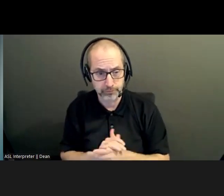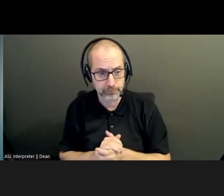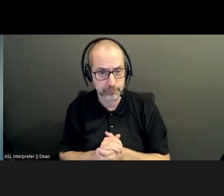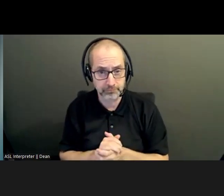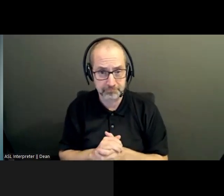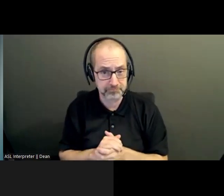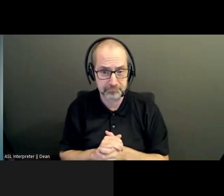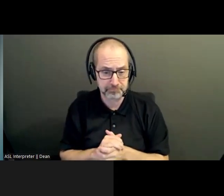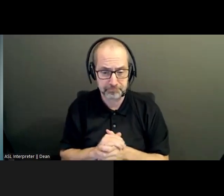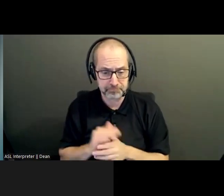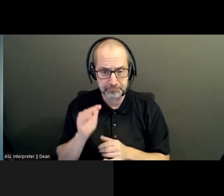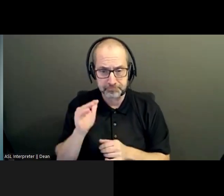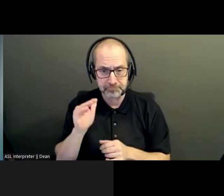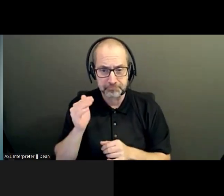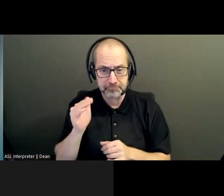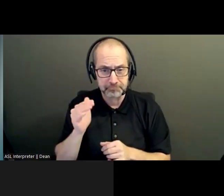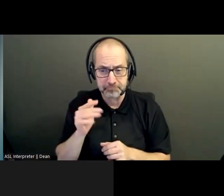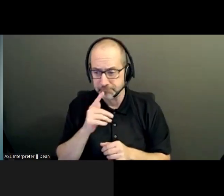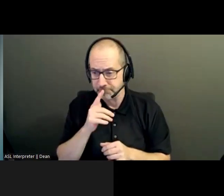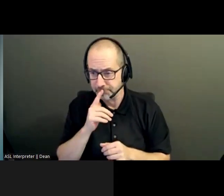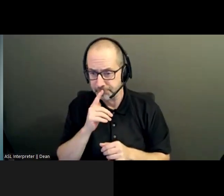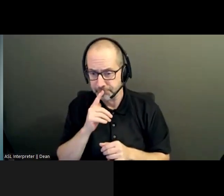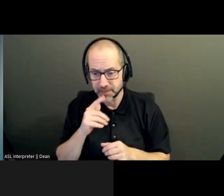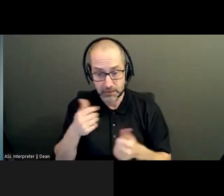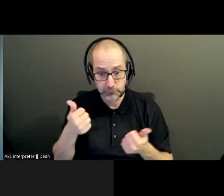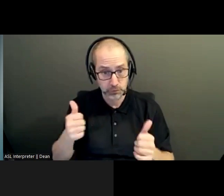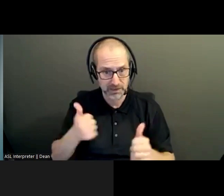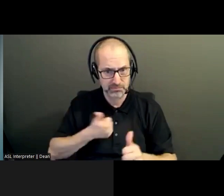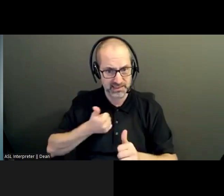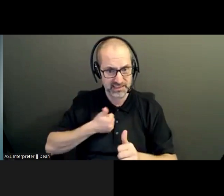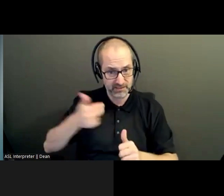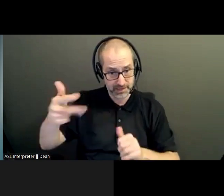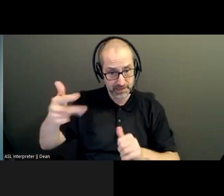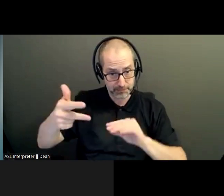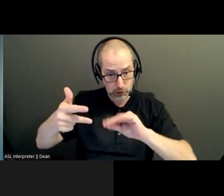Can't. I'm trying to see if I can turn it on for her, but I can't.